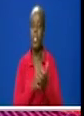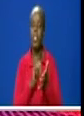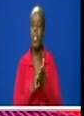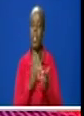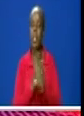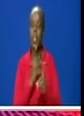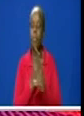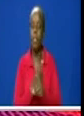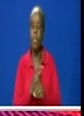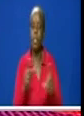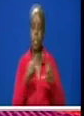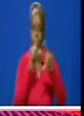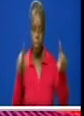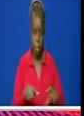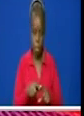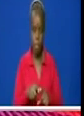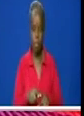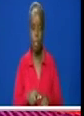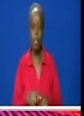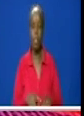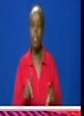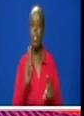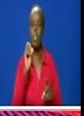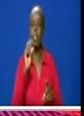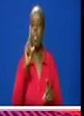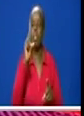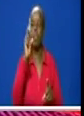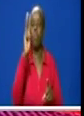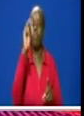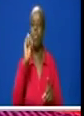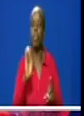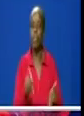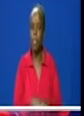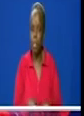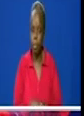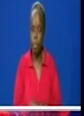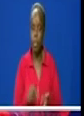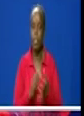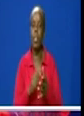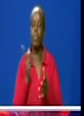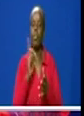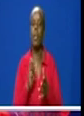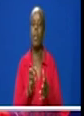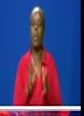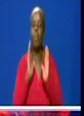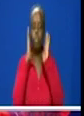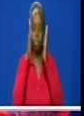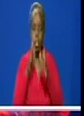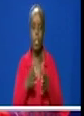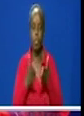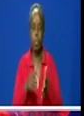different spaces? Why is the volume the same? All right, and that is where our lesson is headed to.